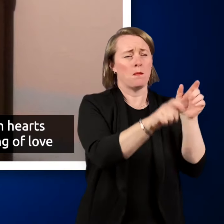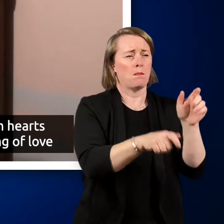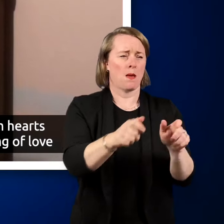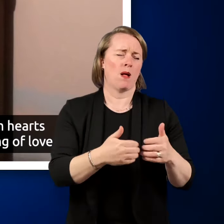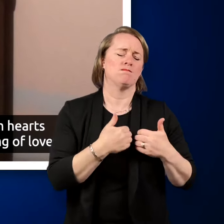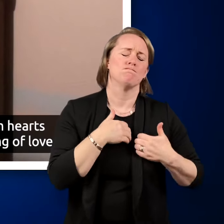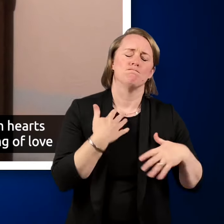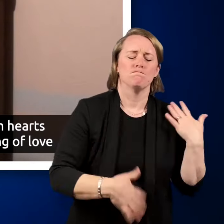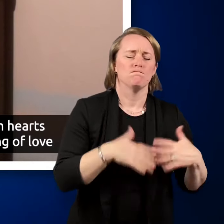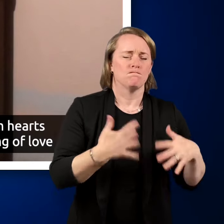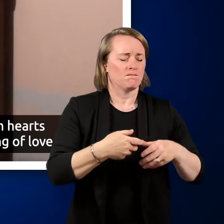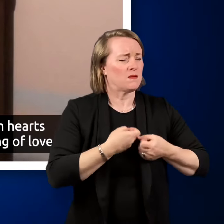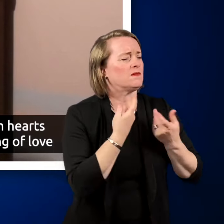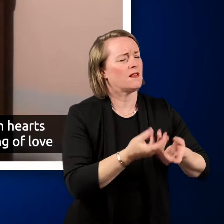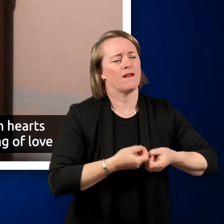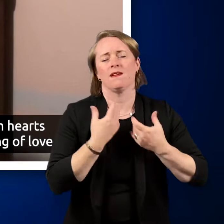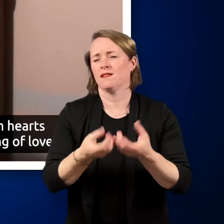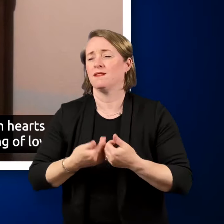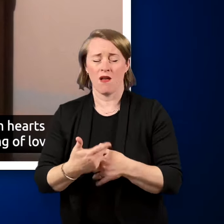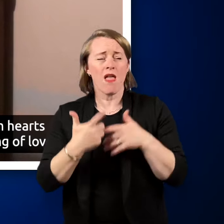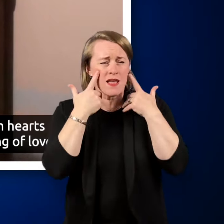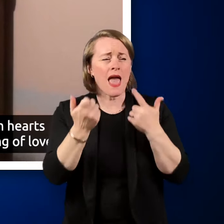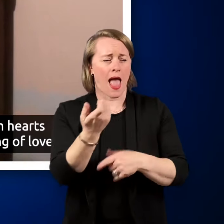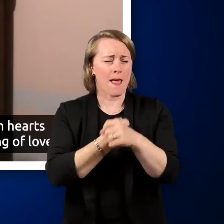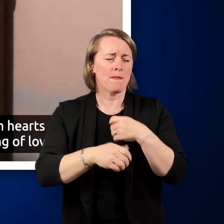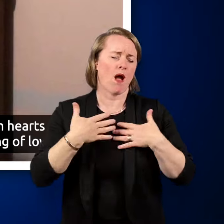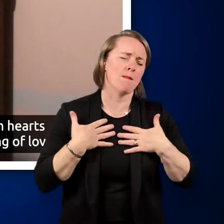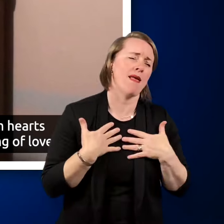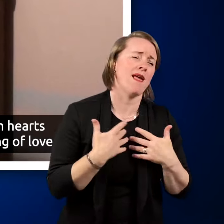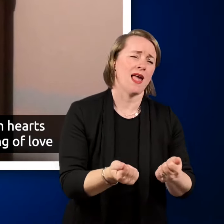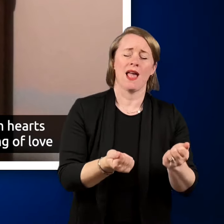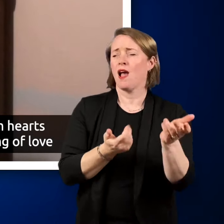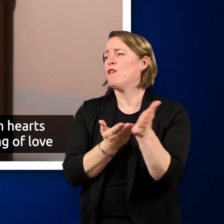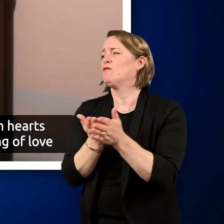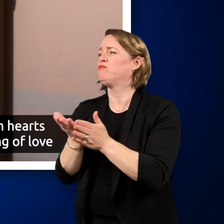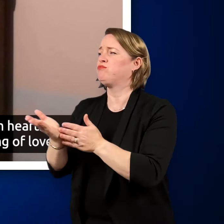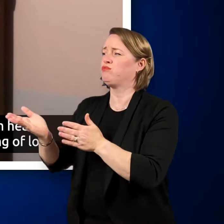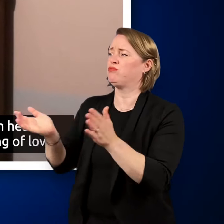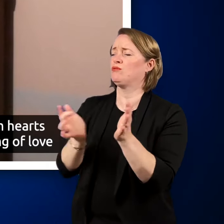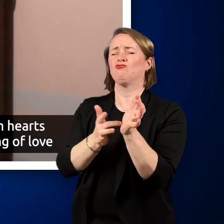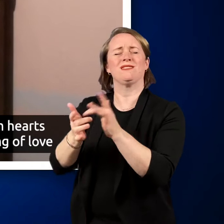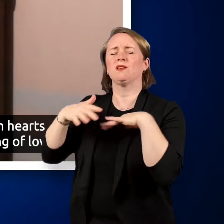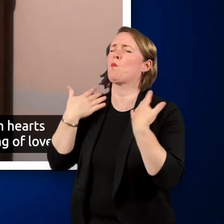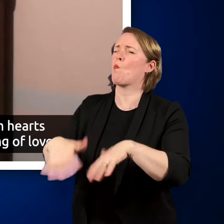hearts. You can know the healing power of our awesome